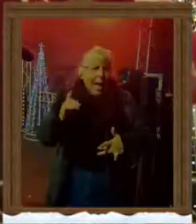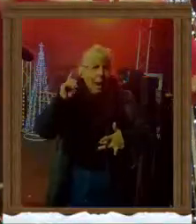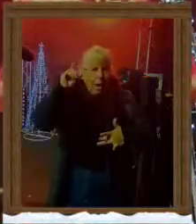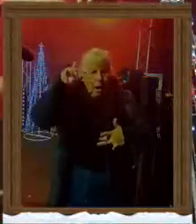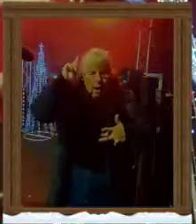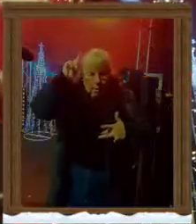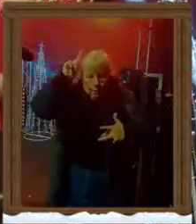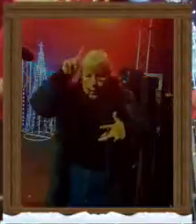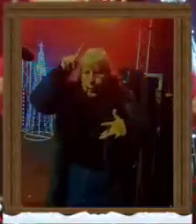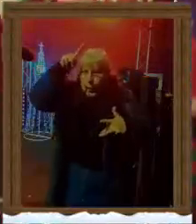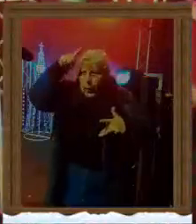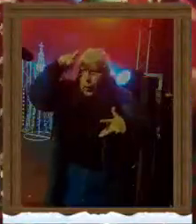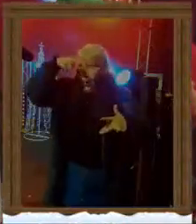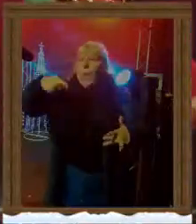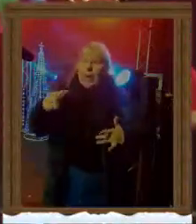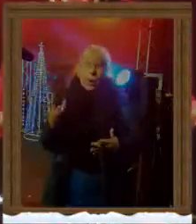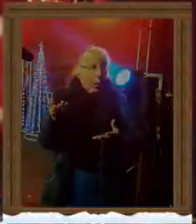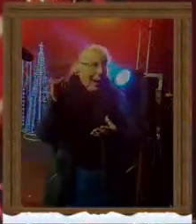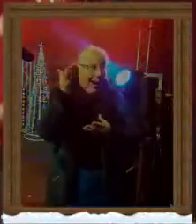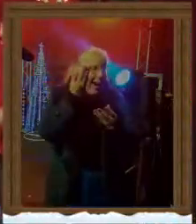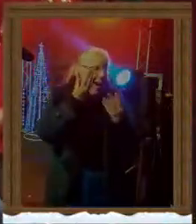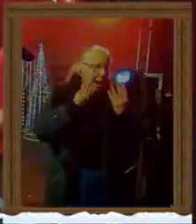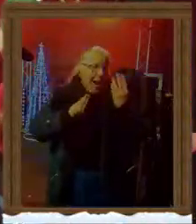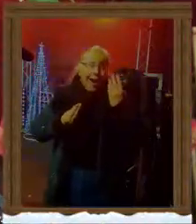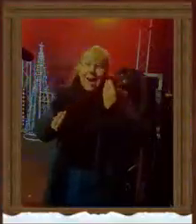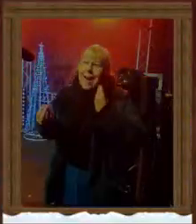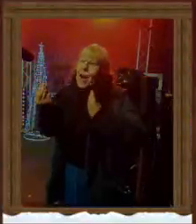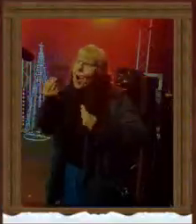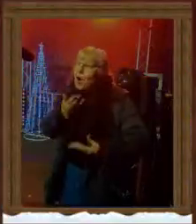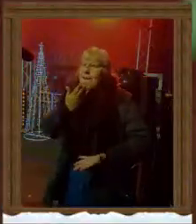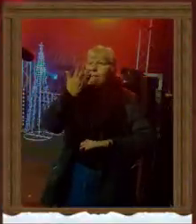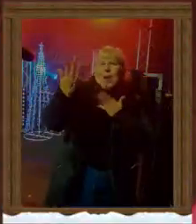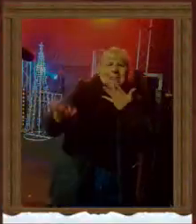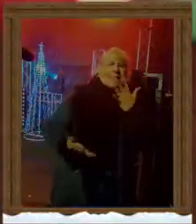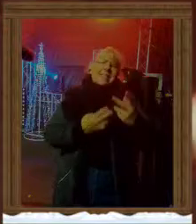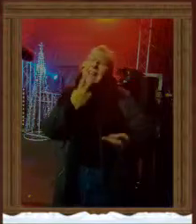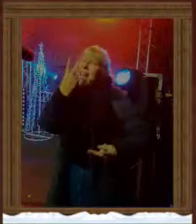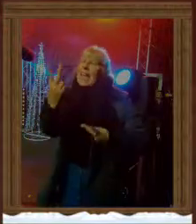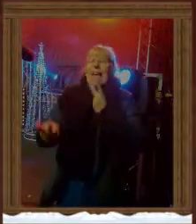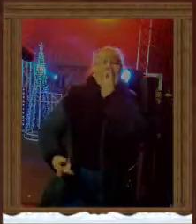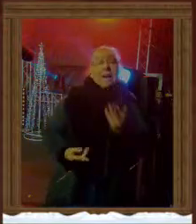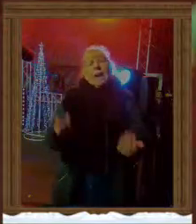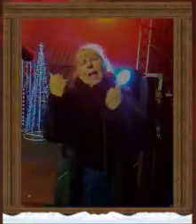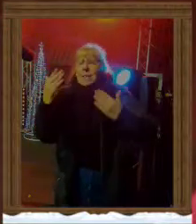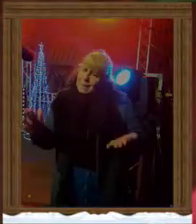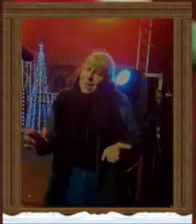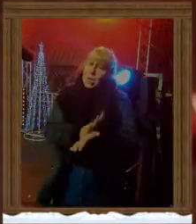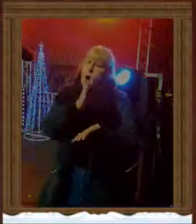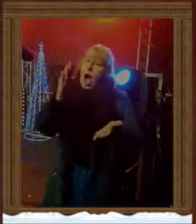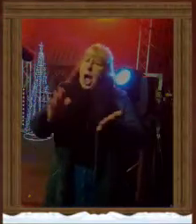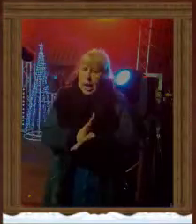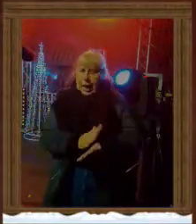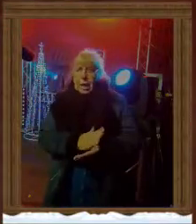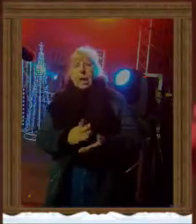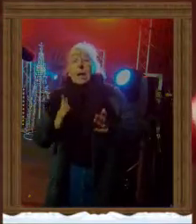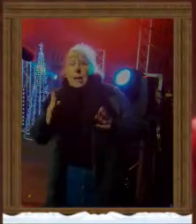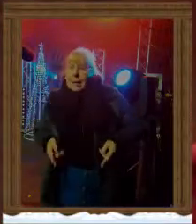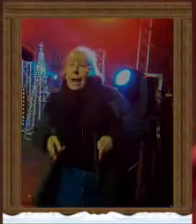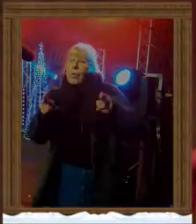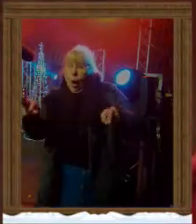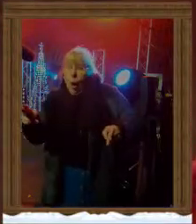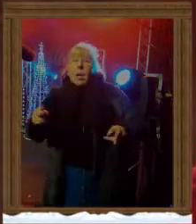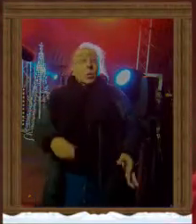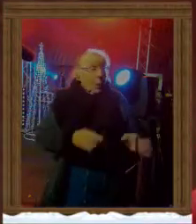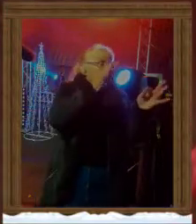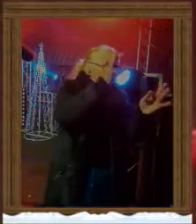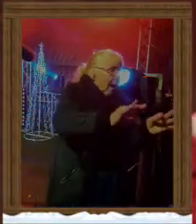sentimental feeling when you hear voices singing, let's be jolly, deck